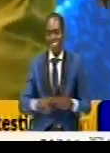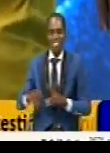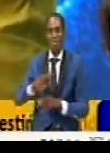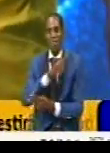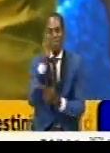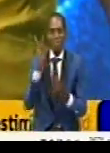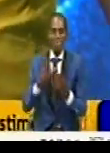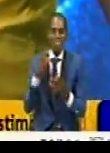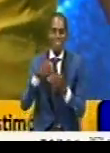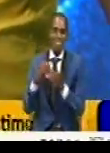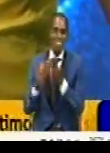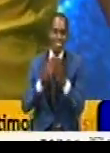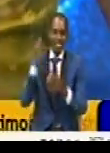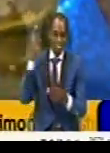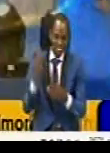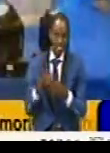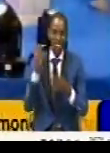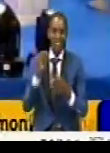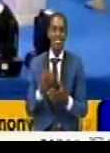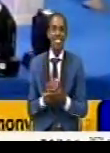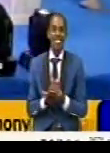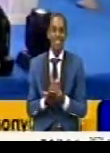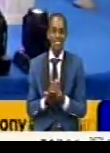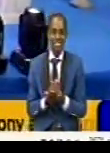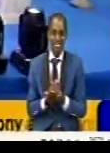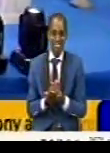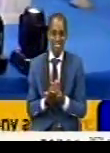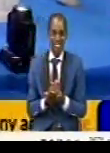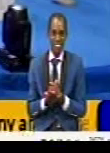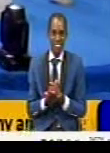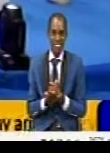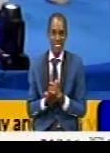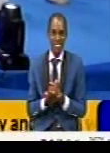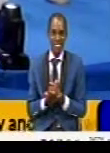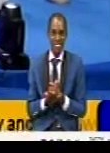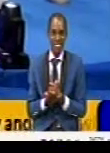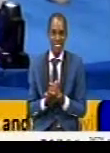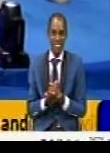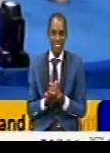in Jesus' name. It's perfected already.